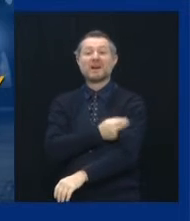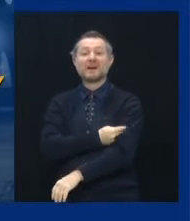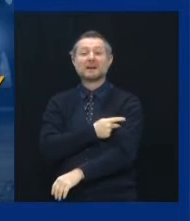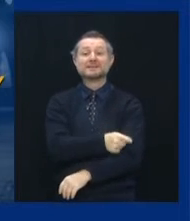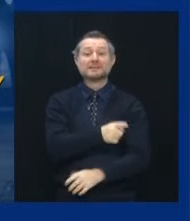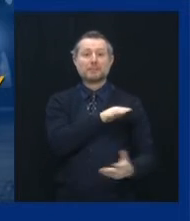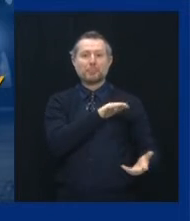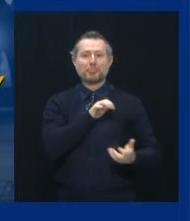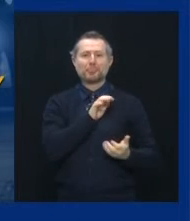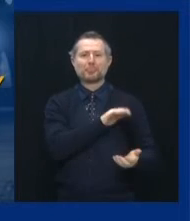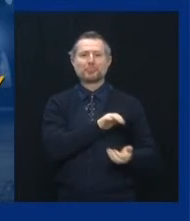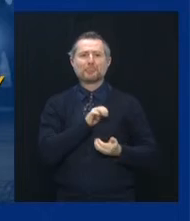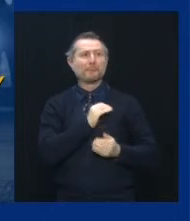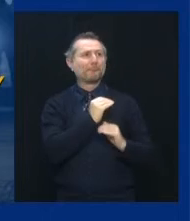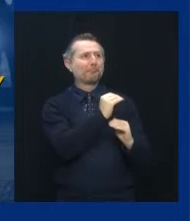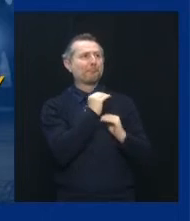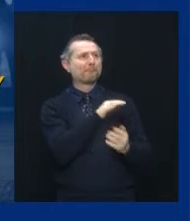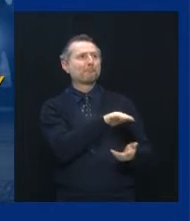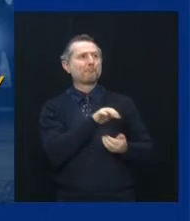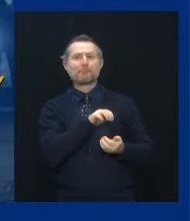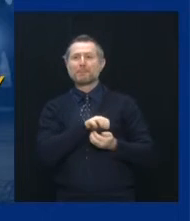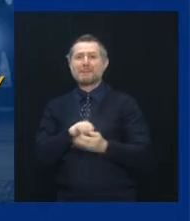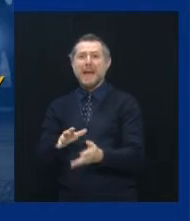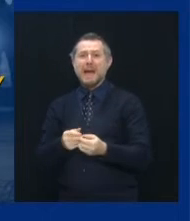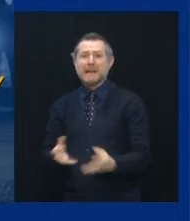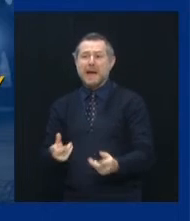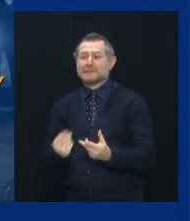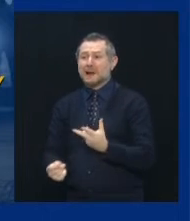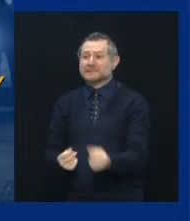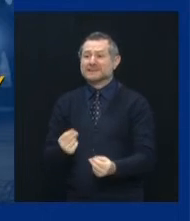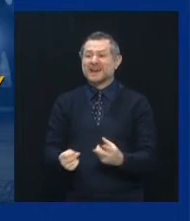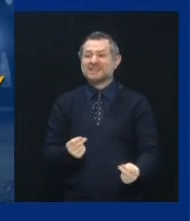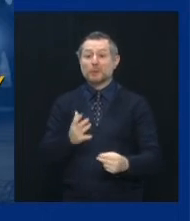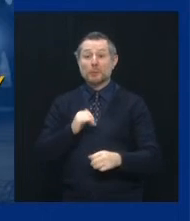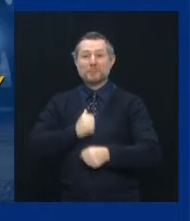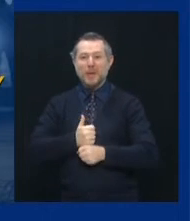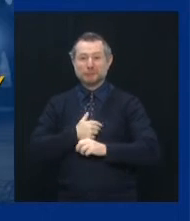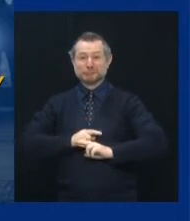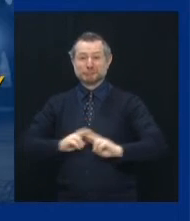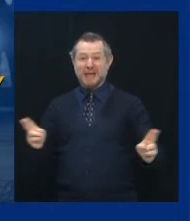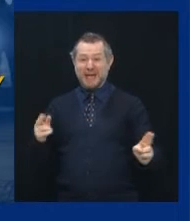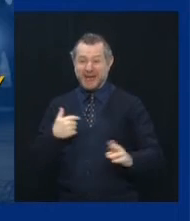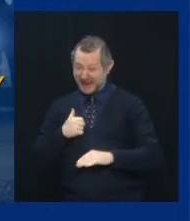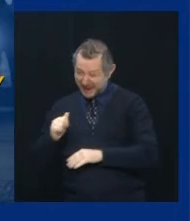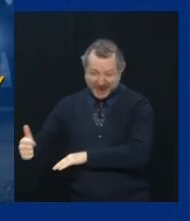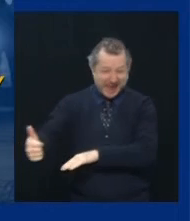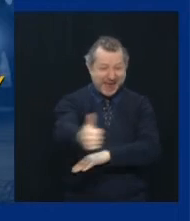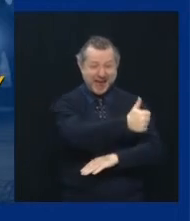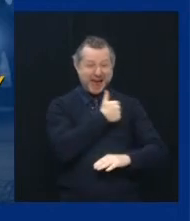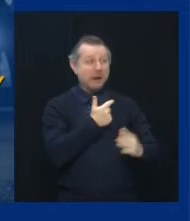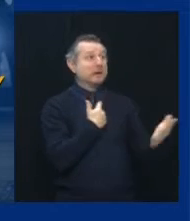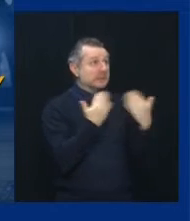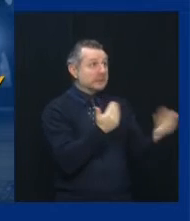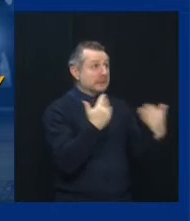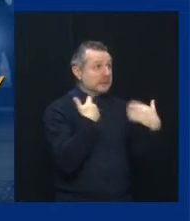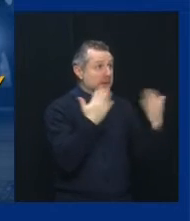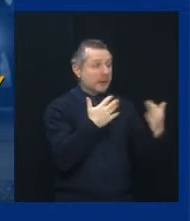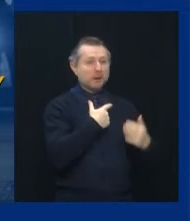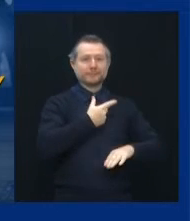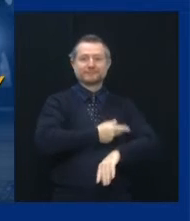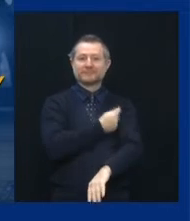not the distribution. And if you dramatically increase the infection rate, the race is